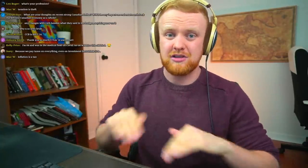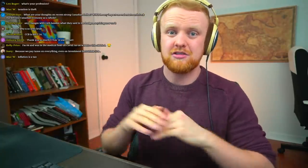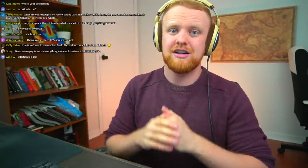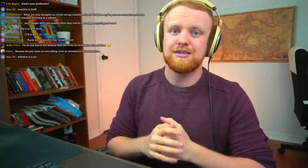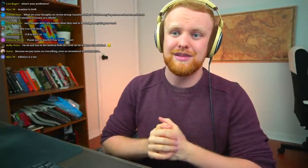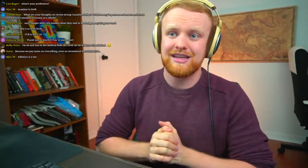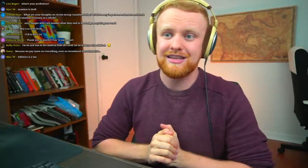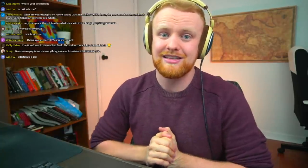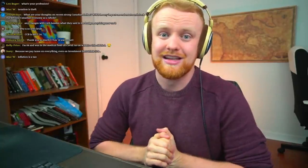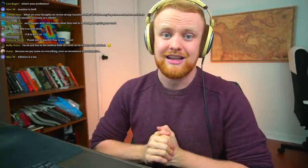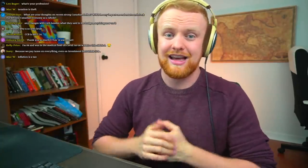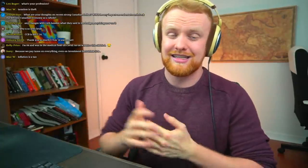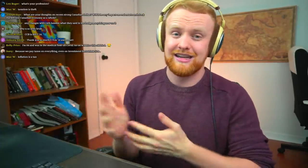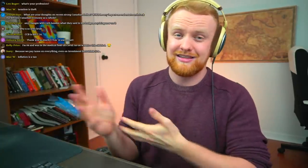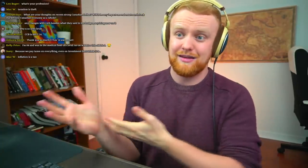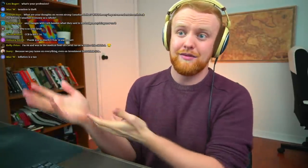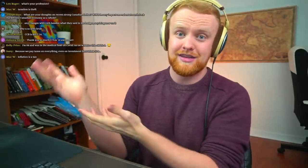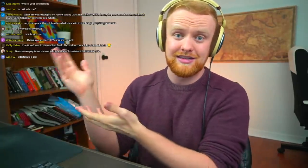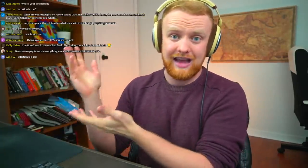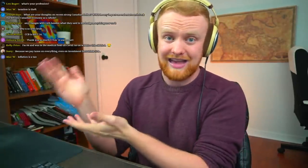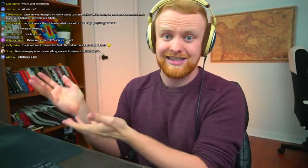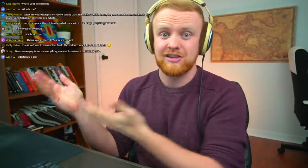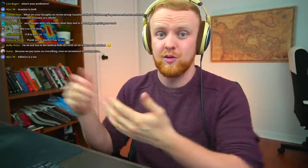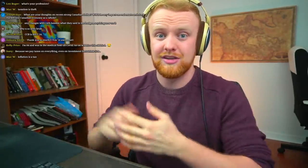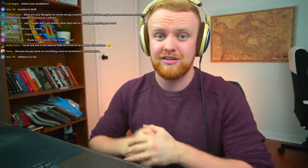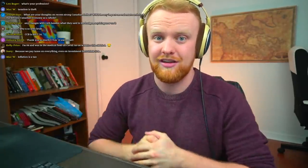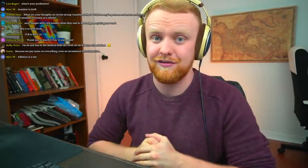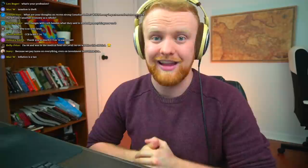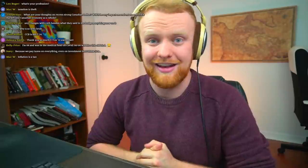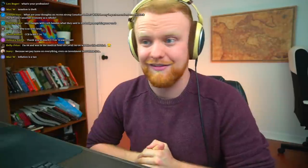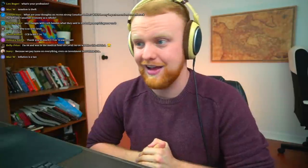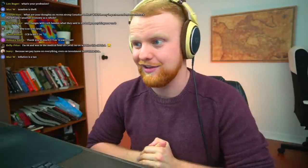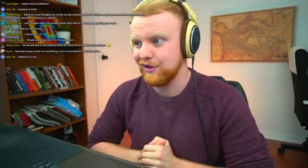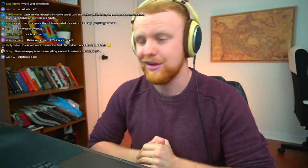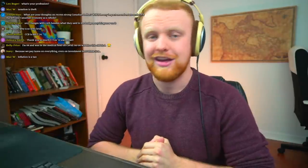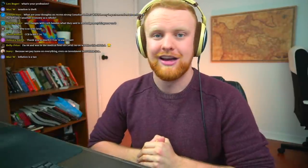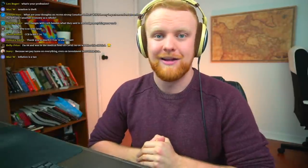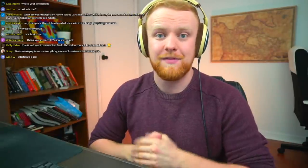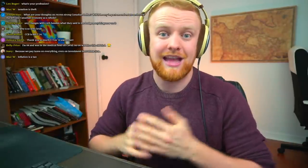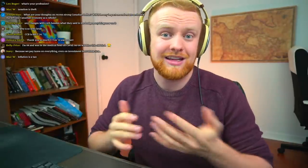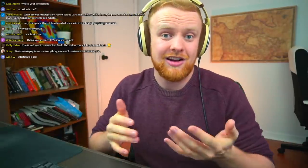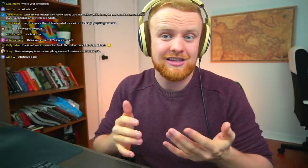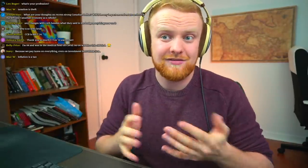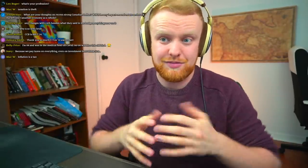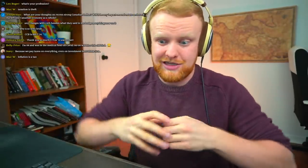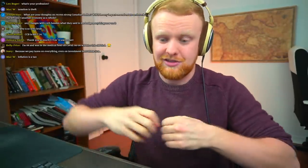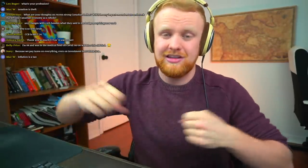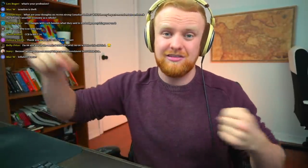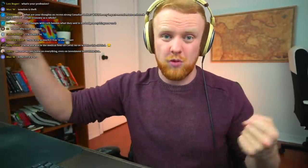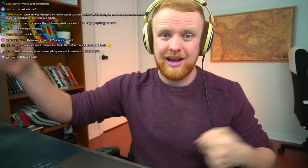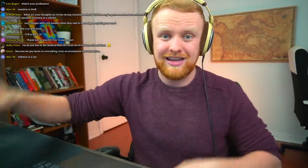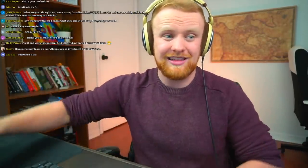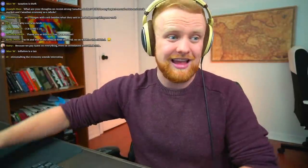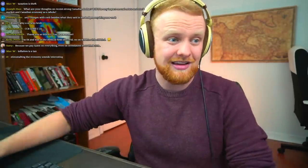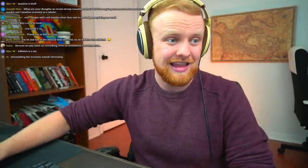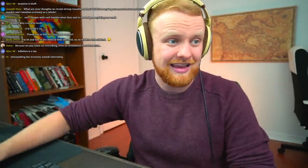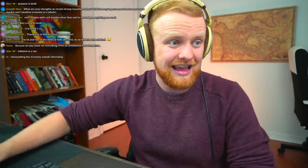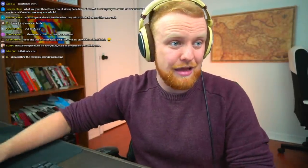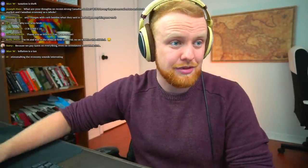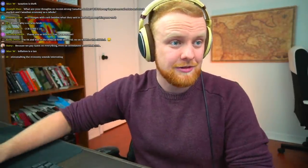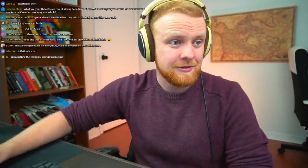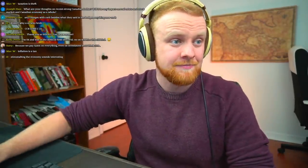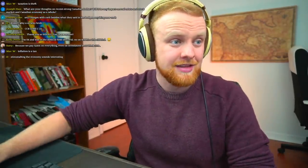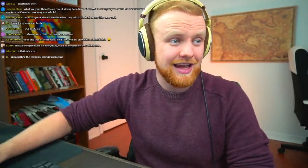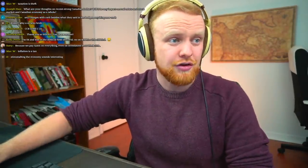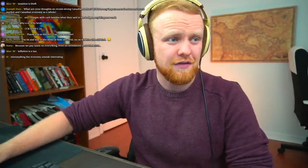Low interest rates means that some of these assets are going to inflate in value at the cost of potentially widening that